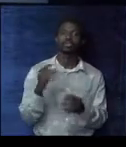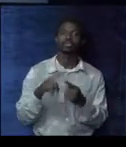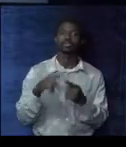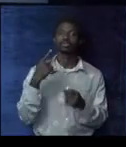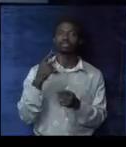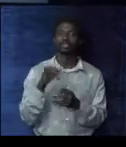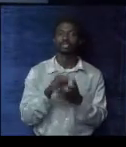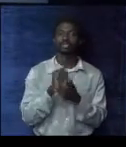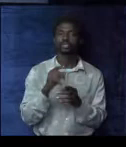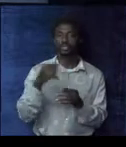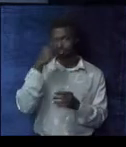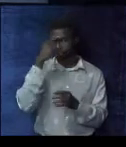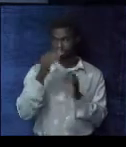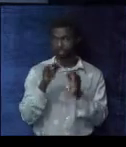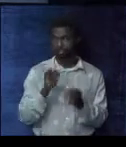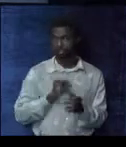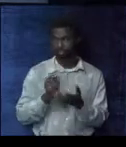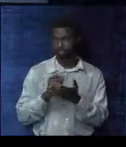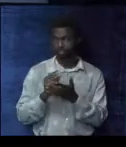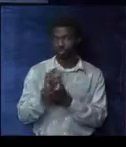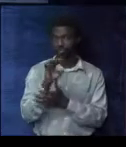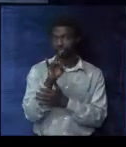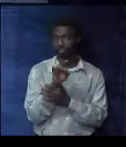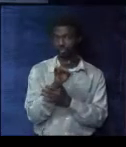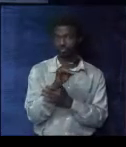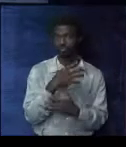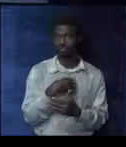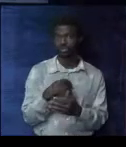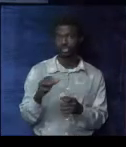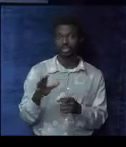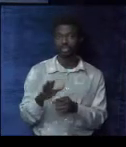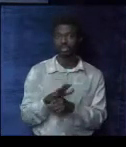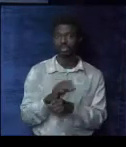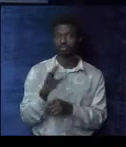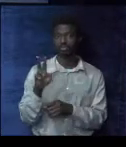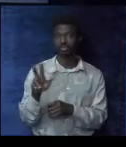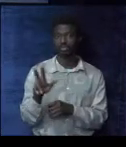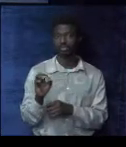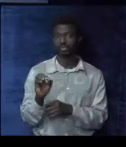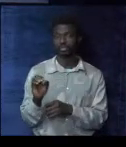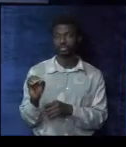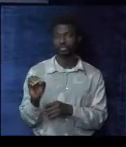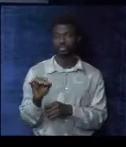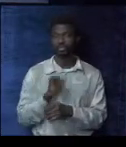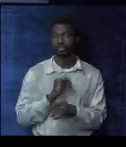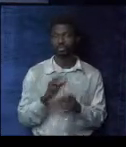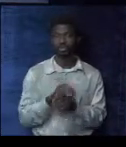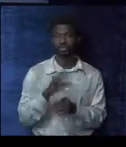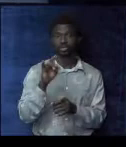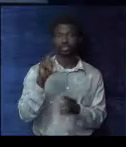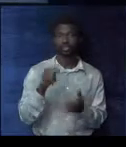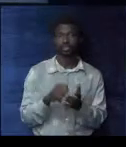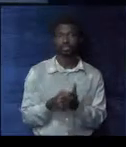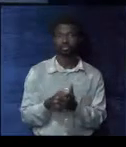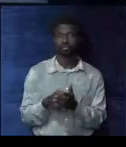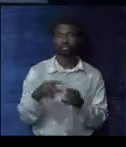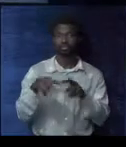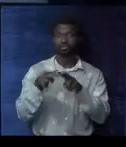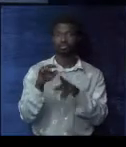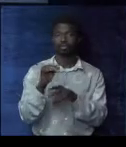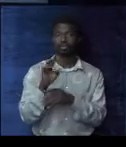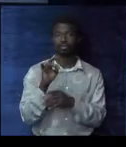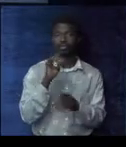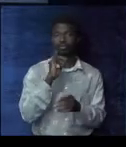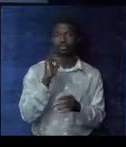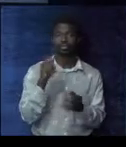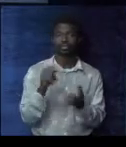of 8 is 8,000. And that is because if I write 8 and I fill 3 zeros, I get 8,000. So the value